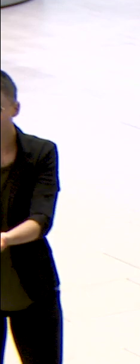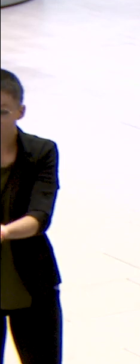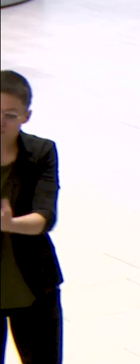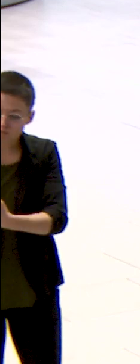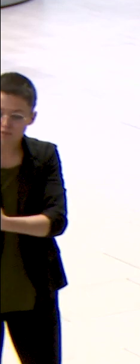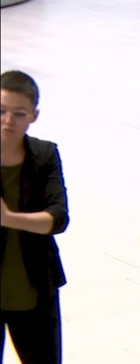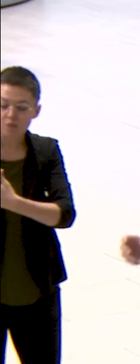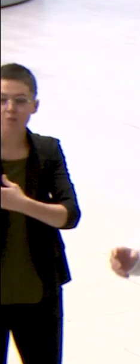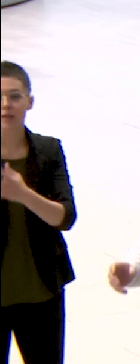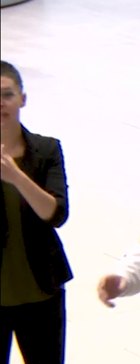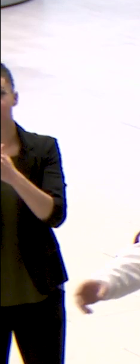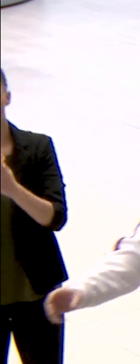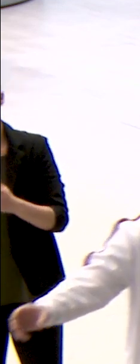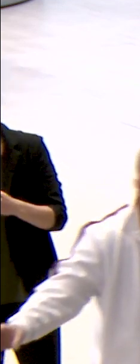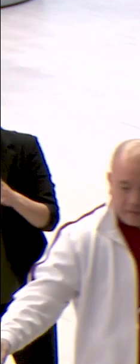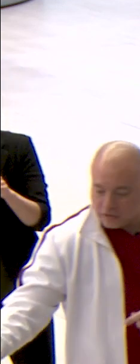better?